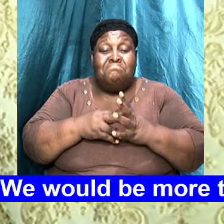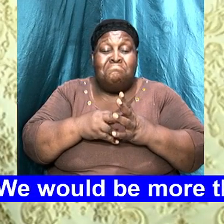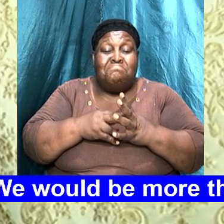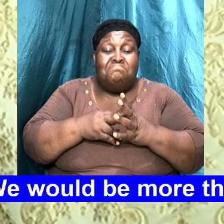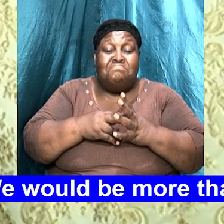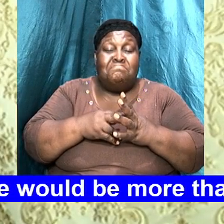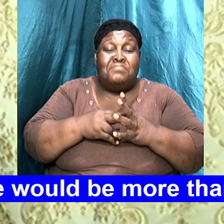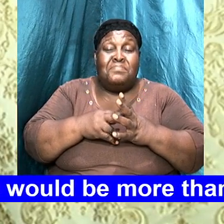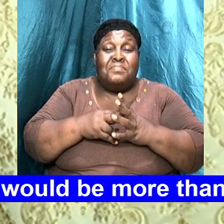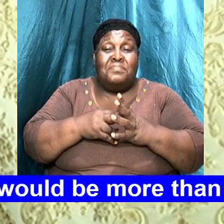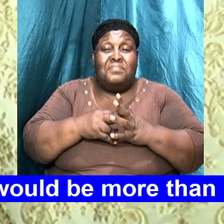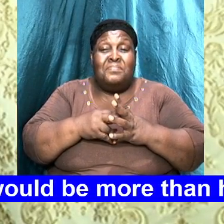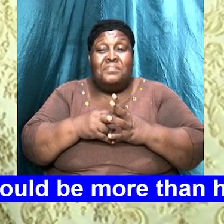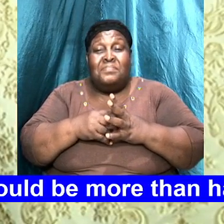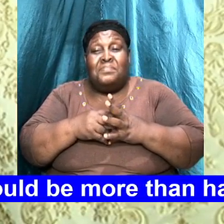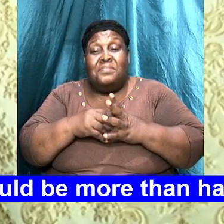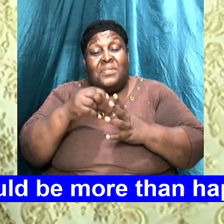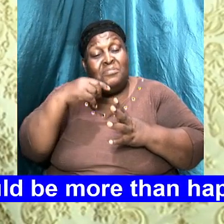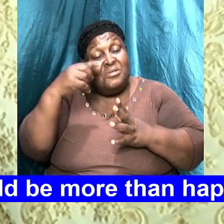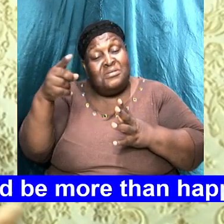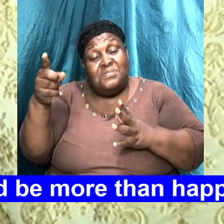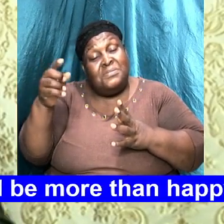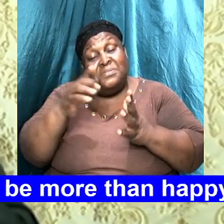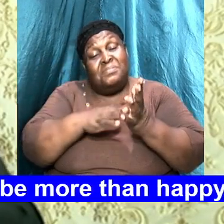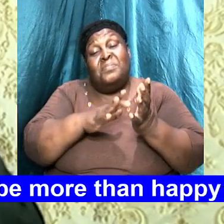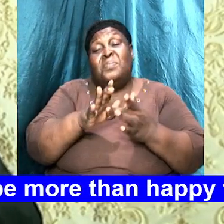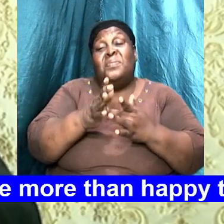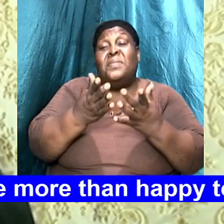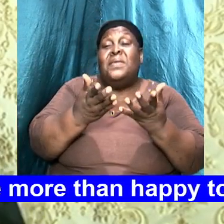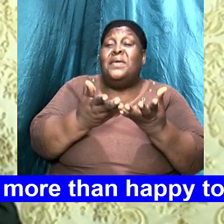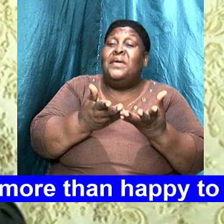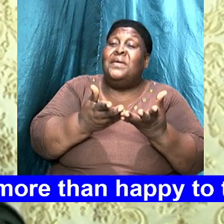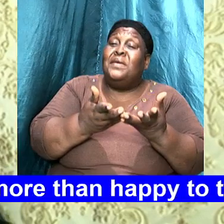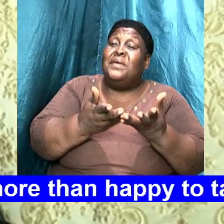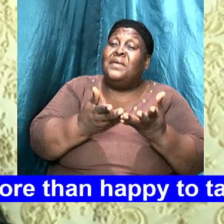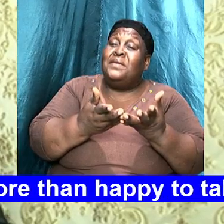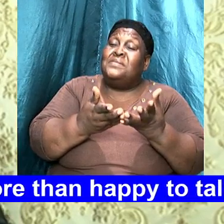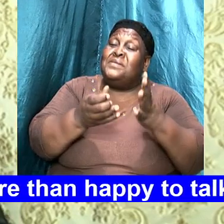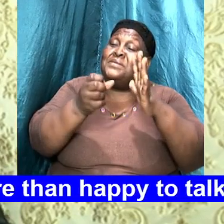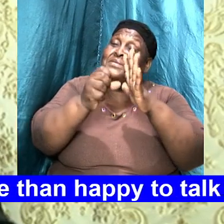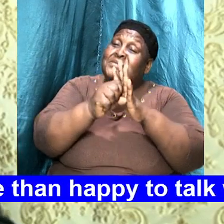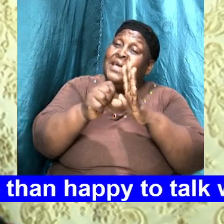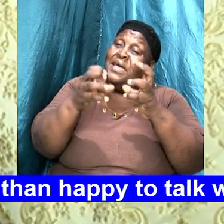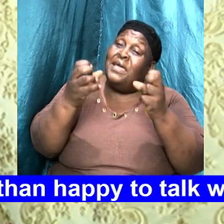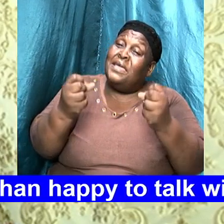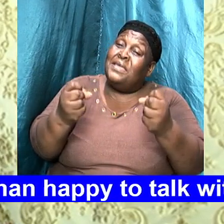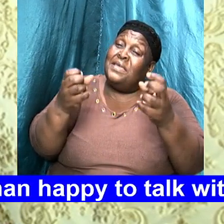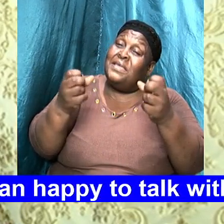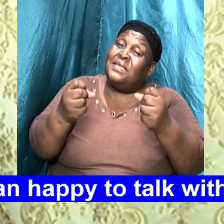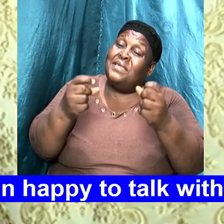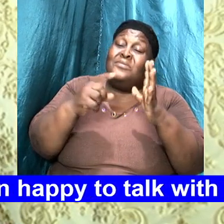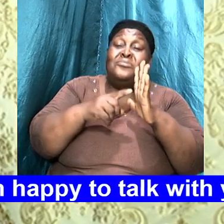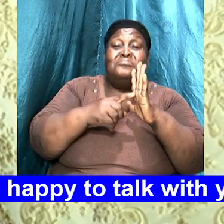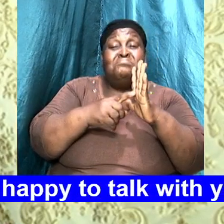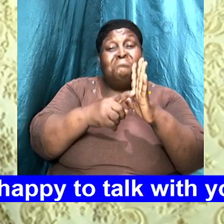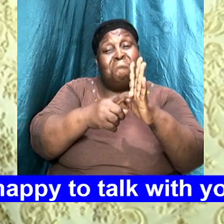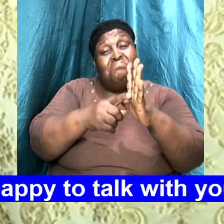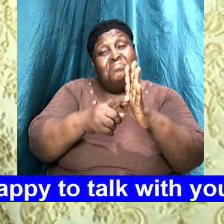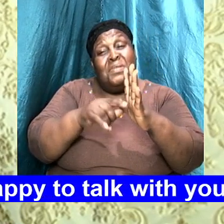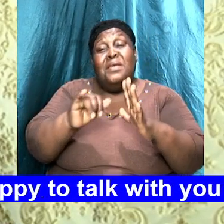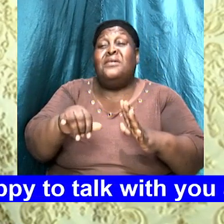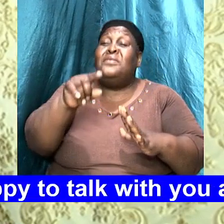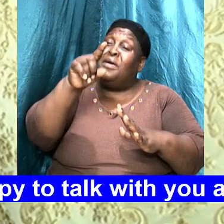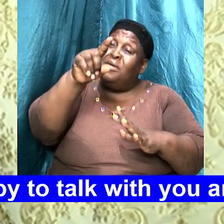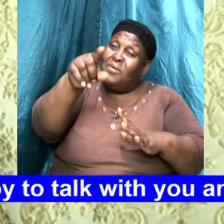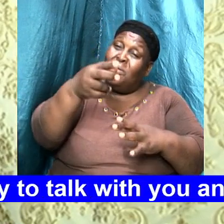we just talk in the Bible so it is the initial sign to show that you